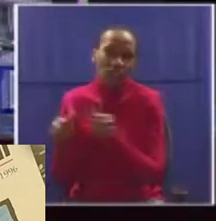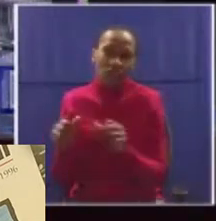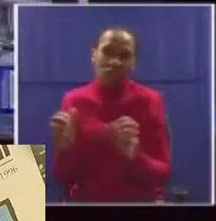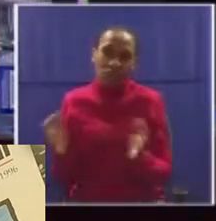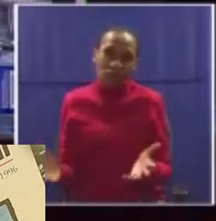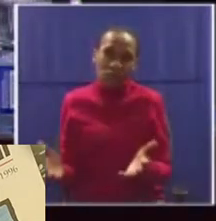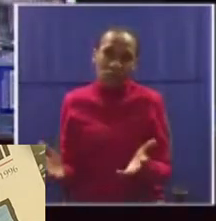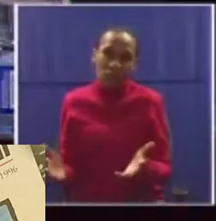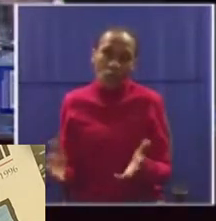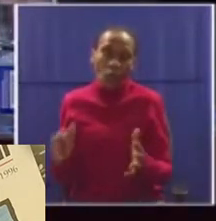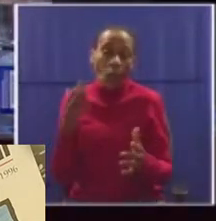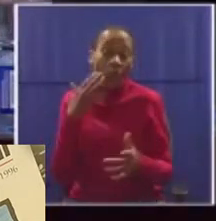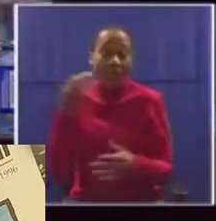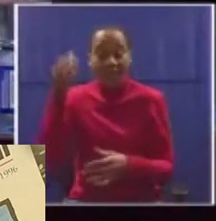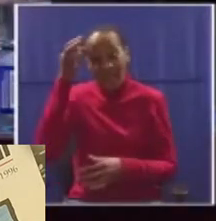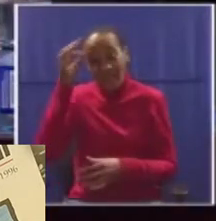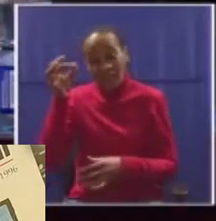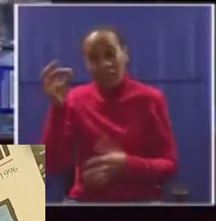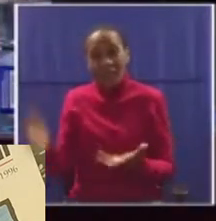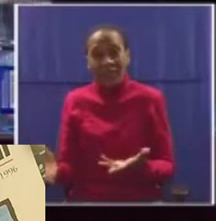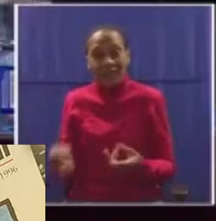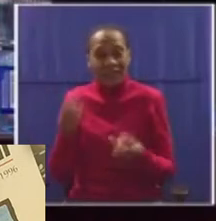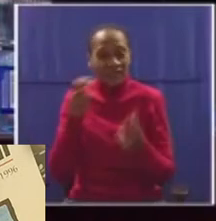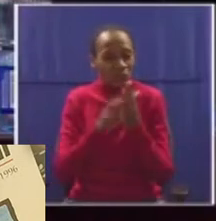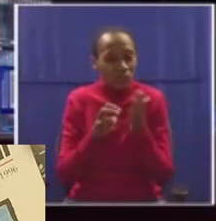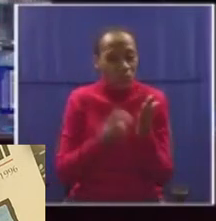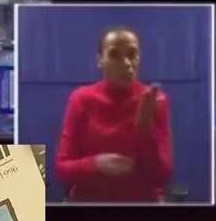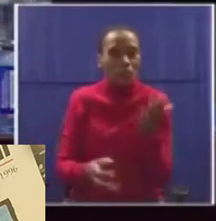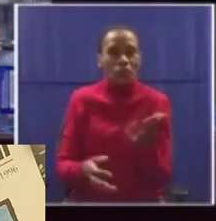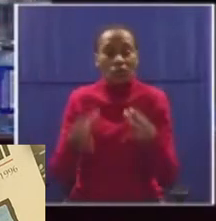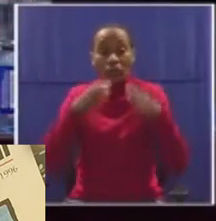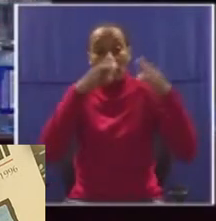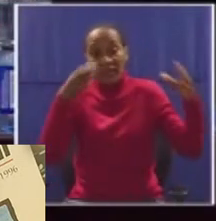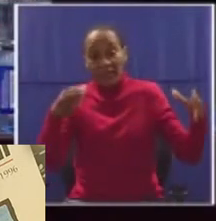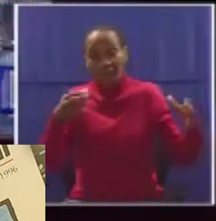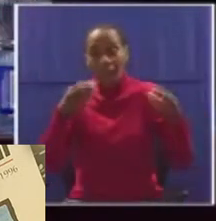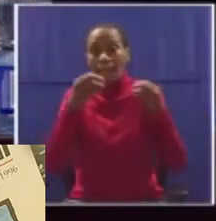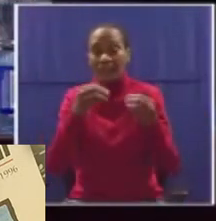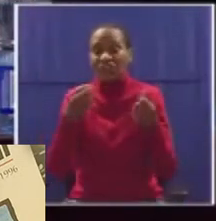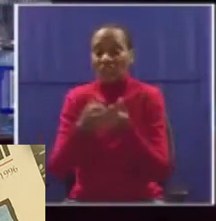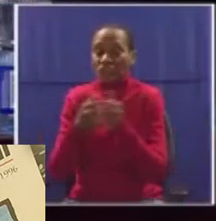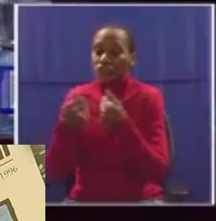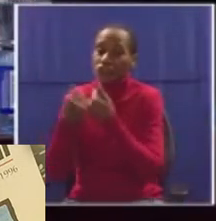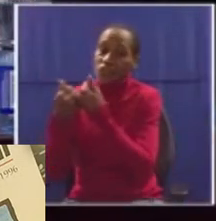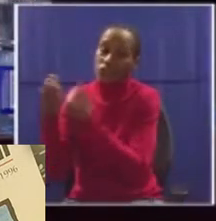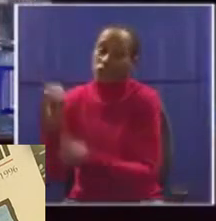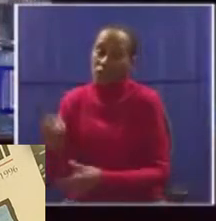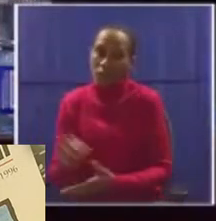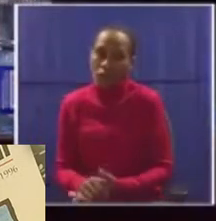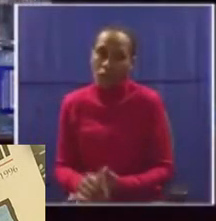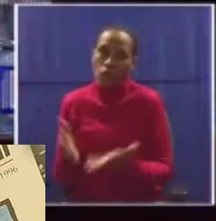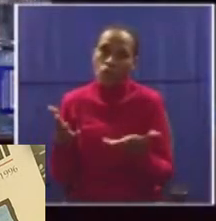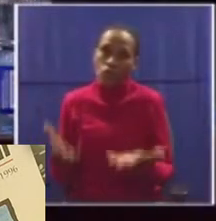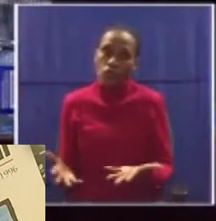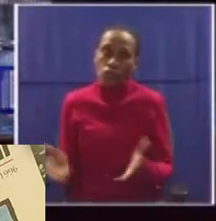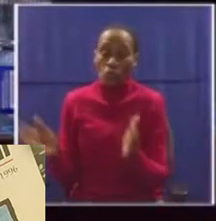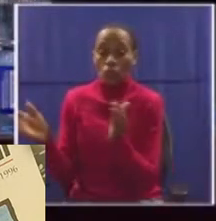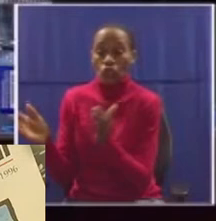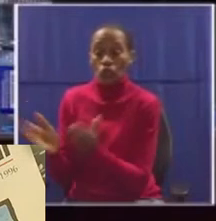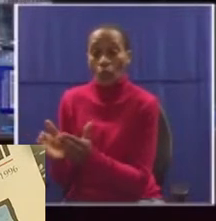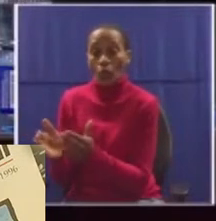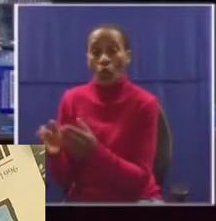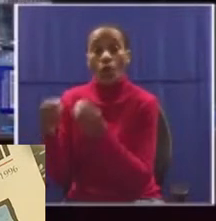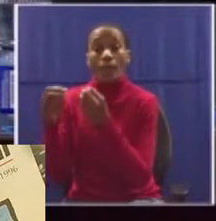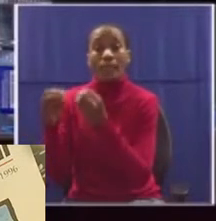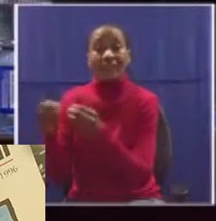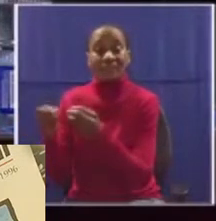with dealing with government regulations and larger businesses the playing field between small and big